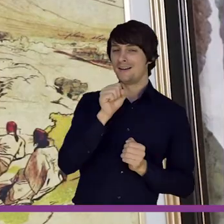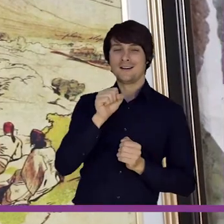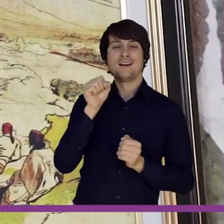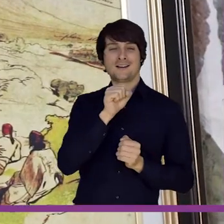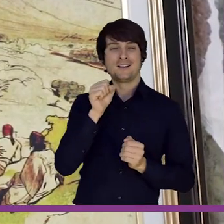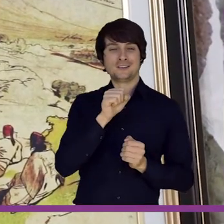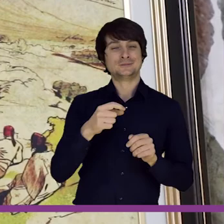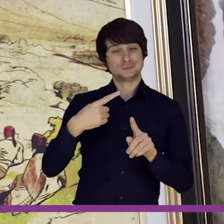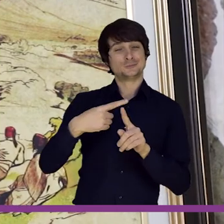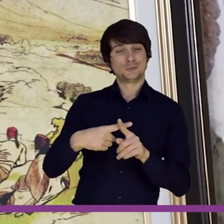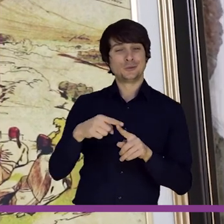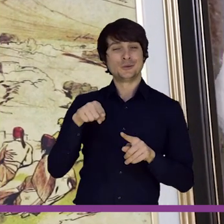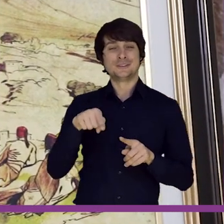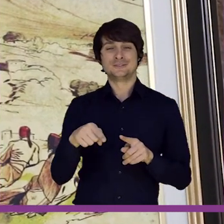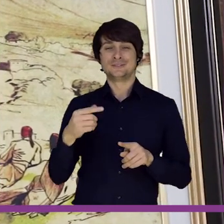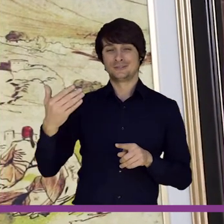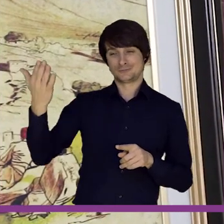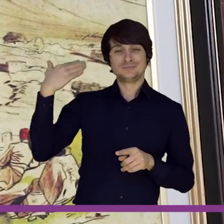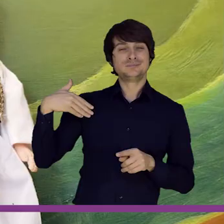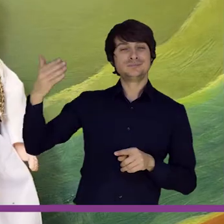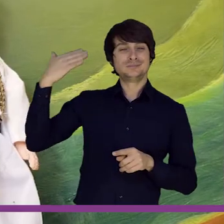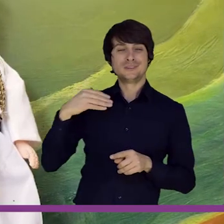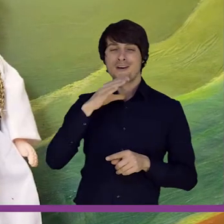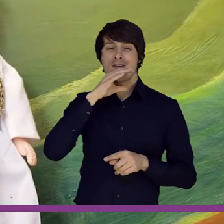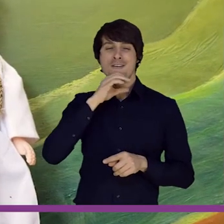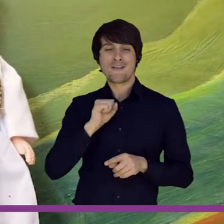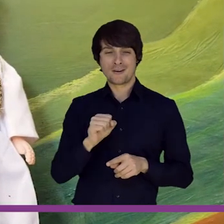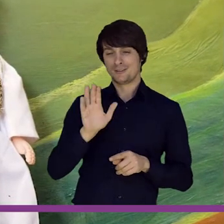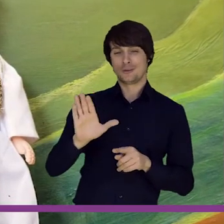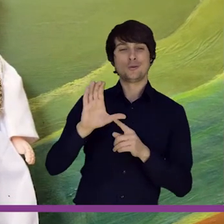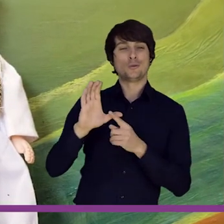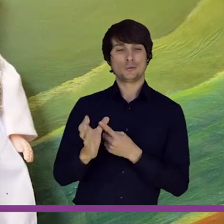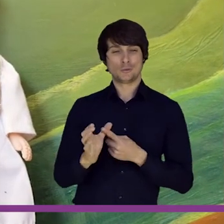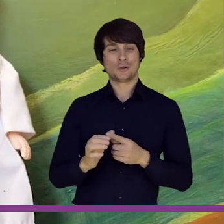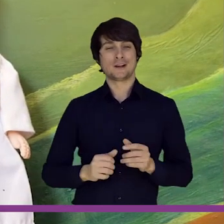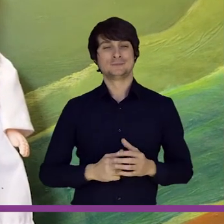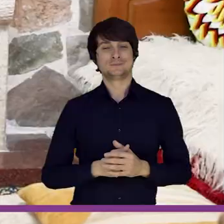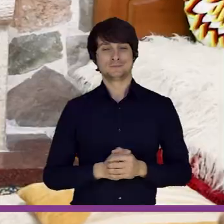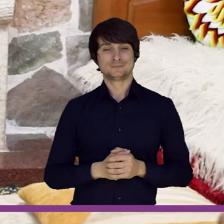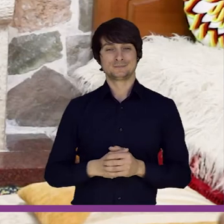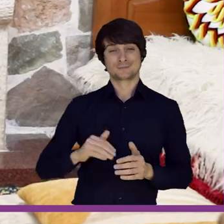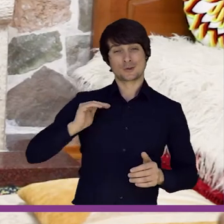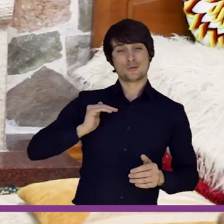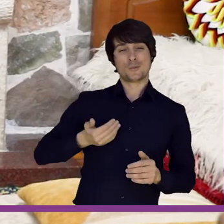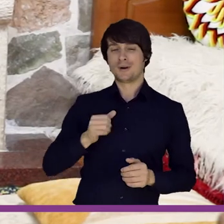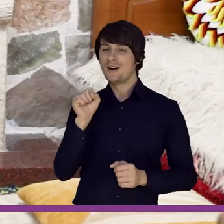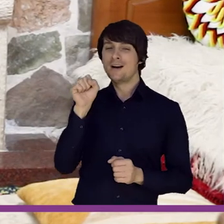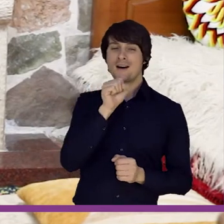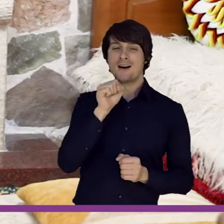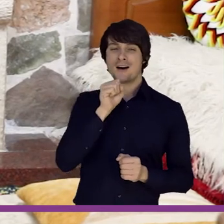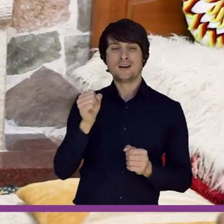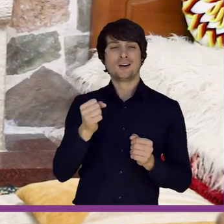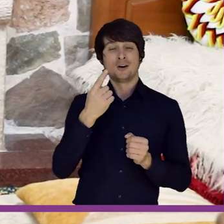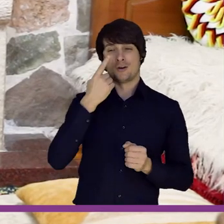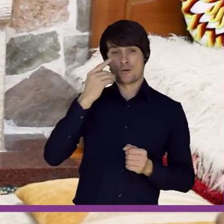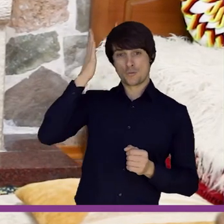Mrs. Katina Bejleri, international polyphonic icon of Himara, invites you through her verses to visit and enjoy